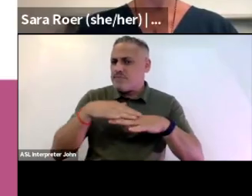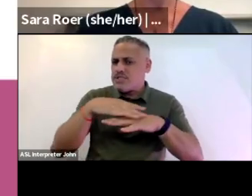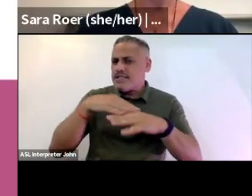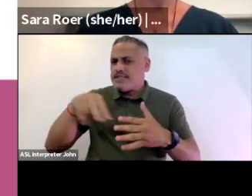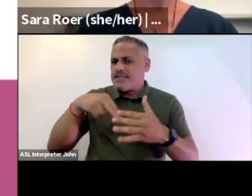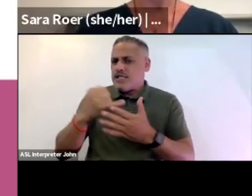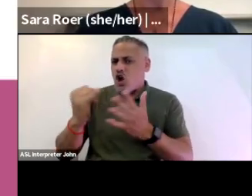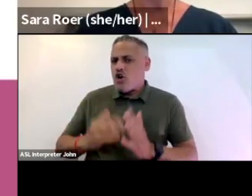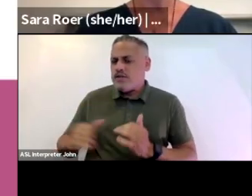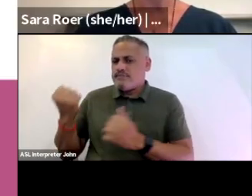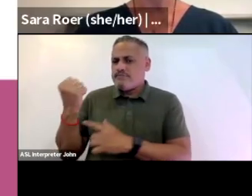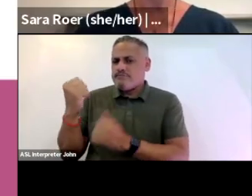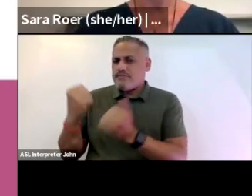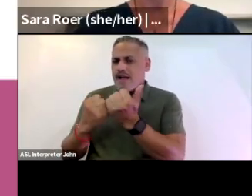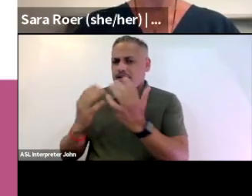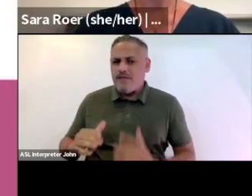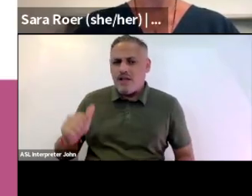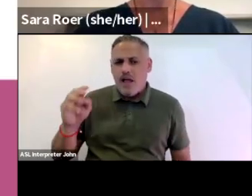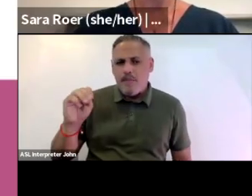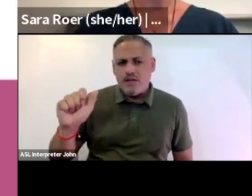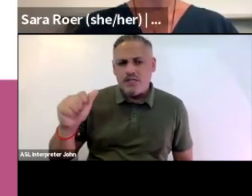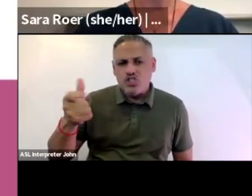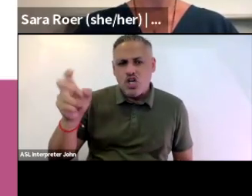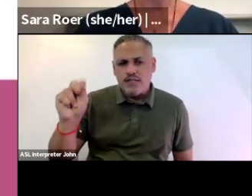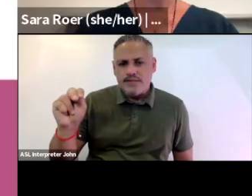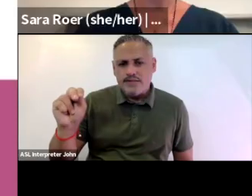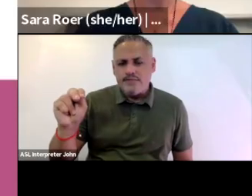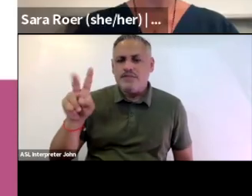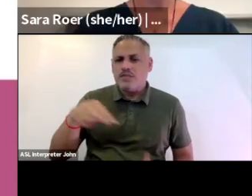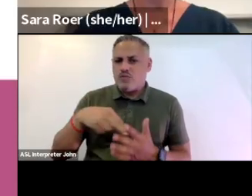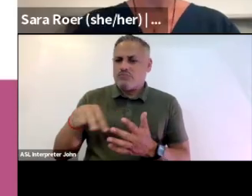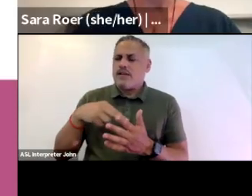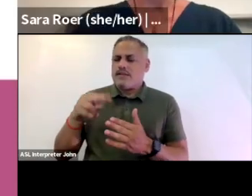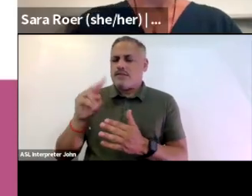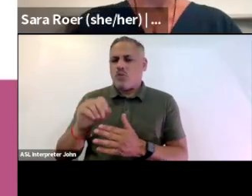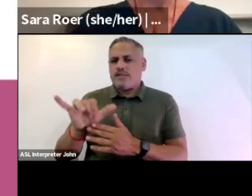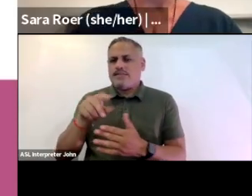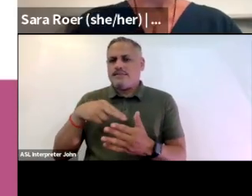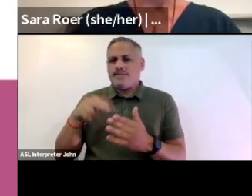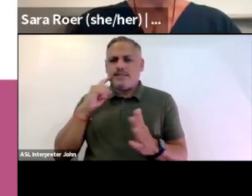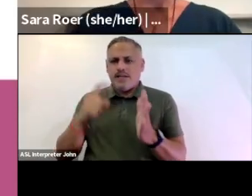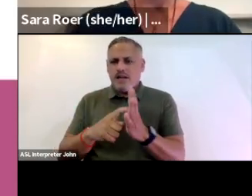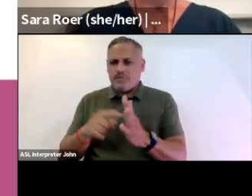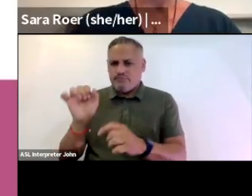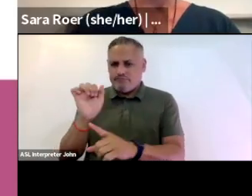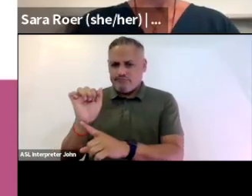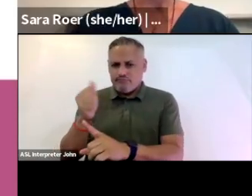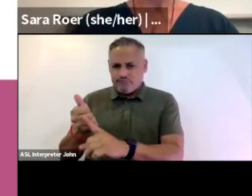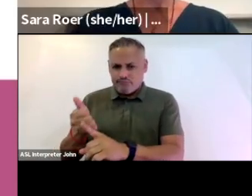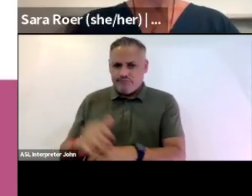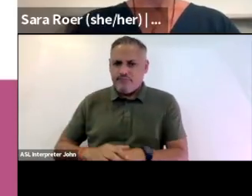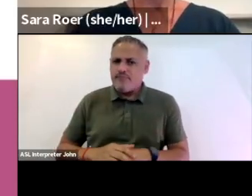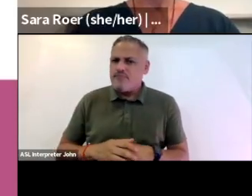artist and activist Emily Johnson, who worked on Dance.NYC's land acknowledgement. It is iterative, and it